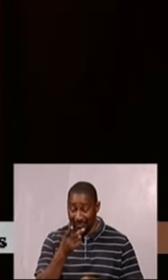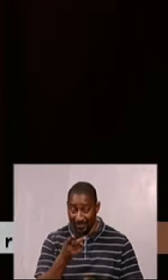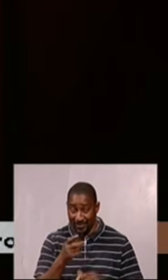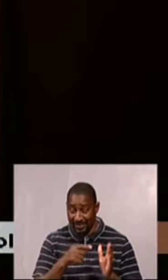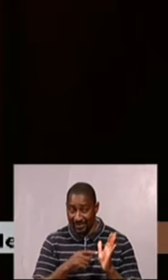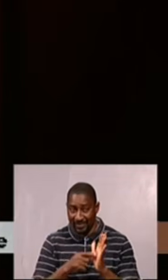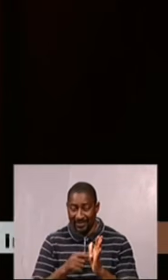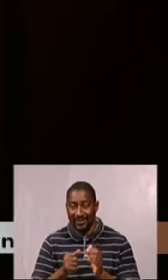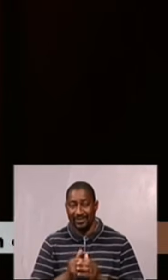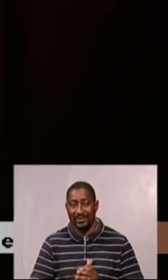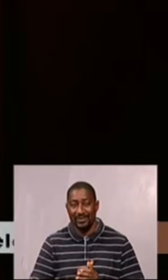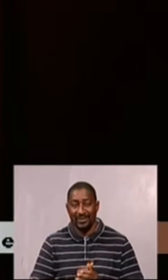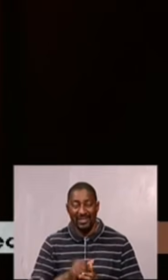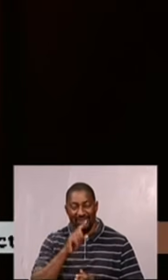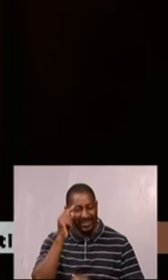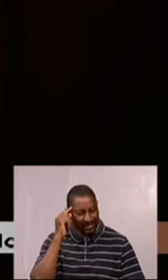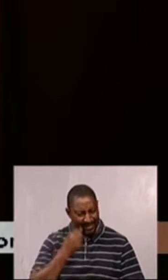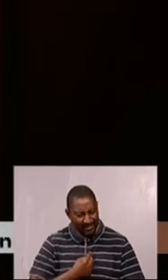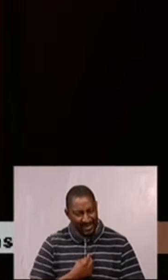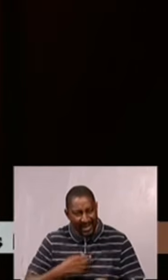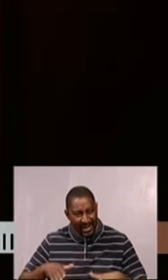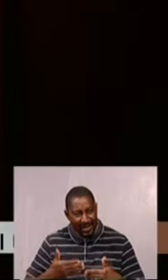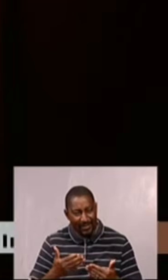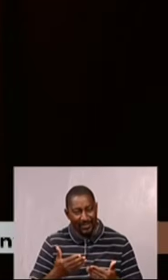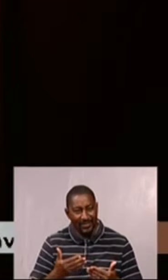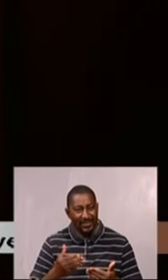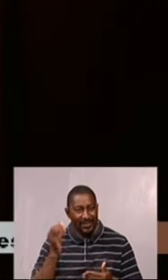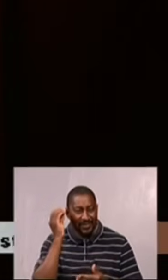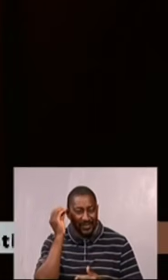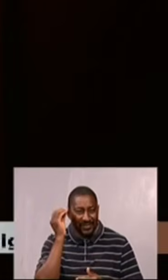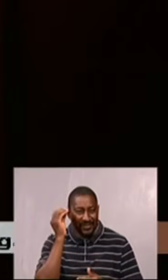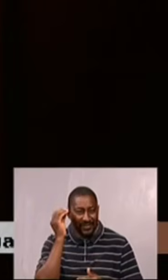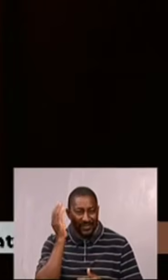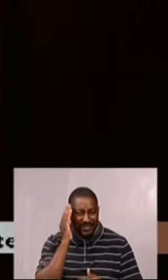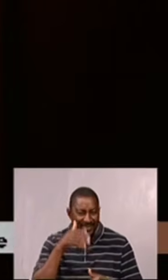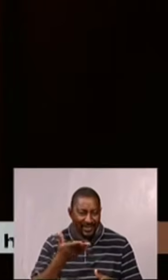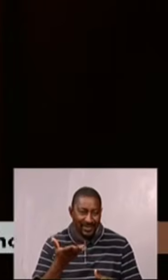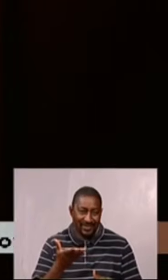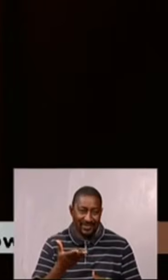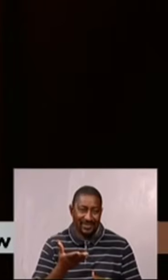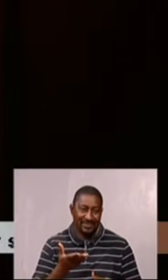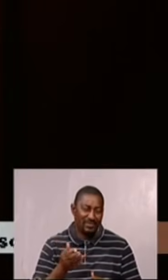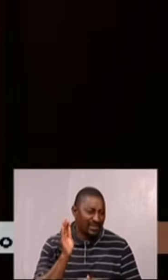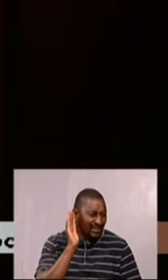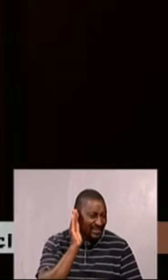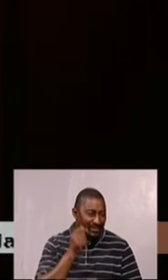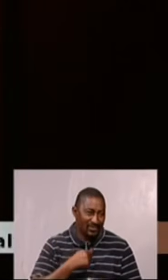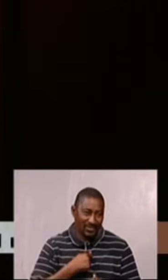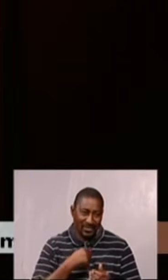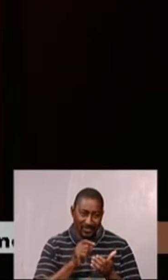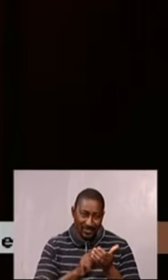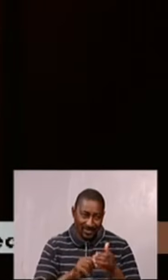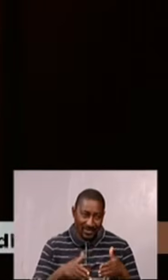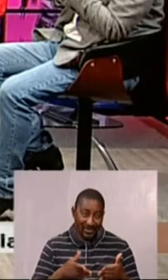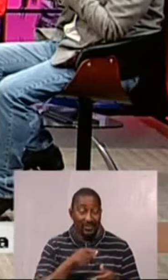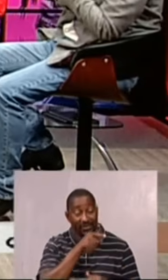you will think, but how do they know? Are they listening to my phone? In a way they are, because you gave them permission to. So